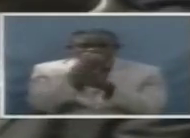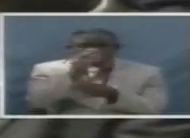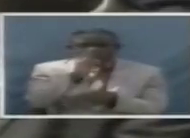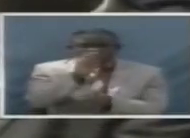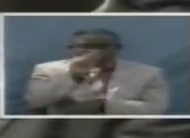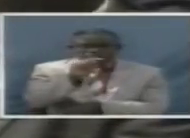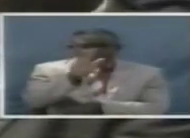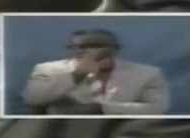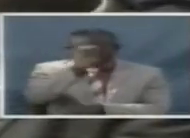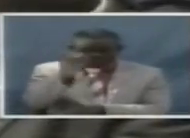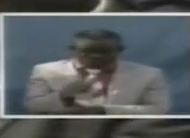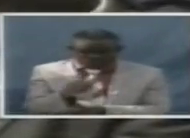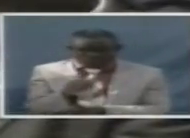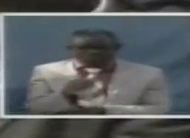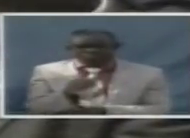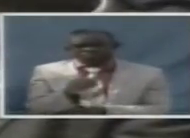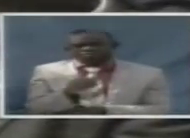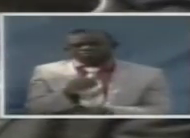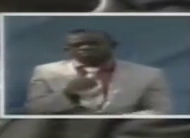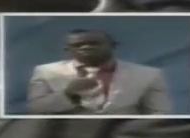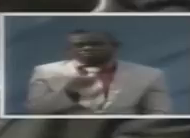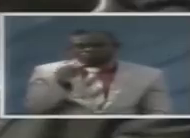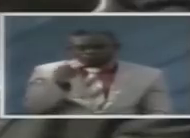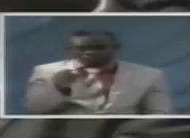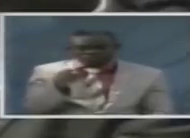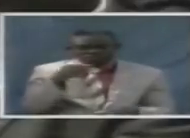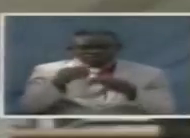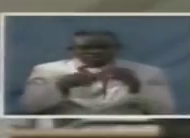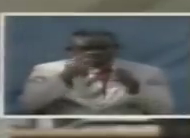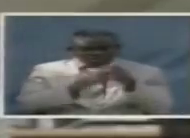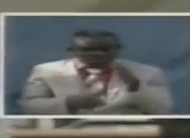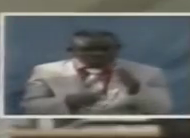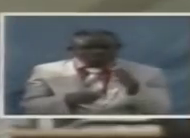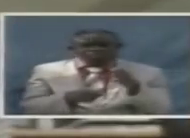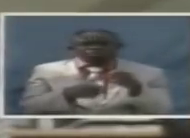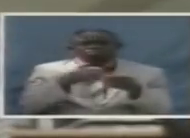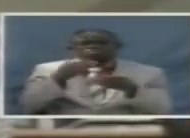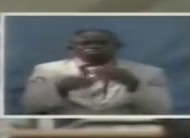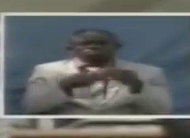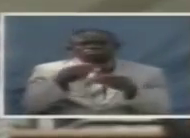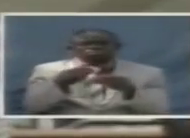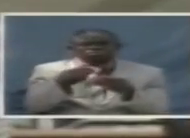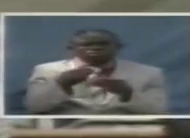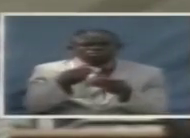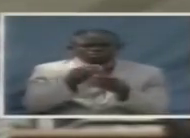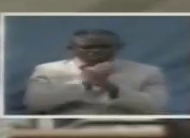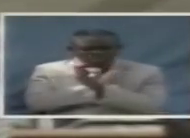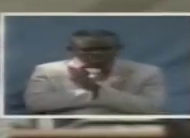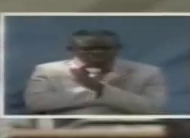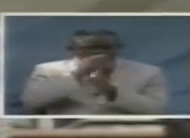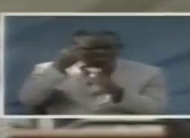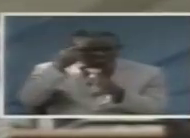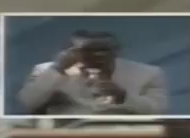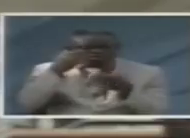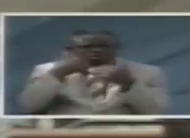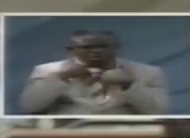a reflection, Mr. Speaker, of the sound economic policies that this government